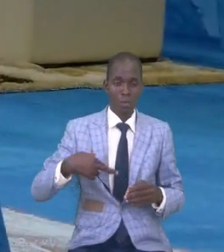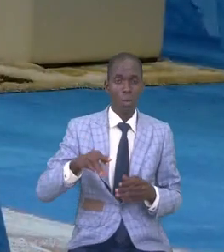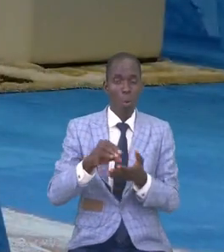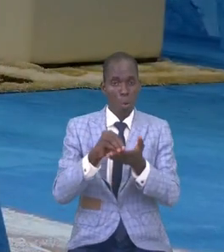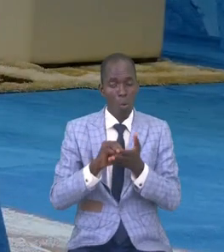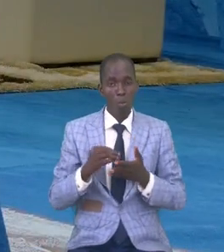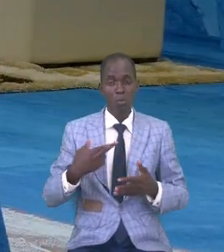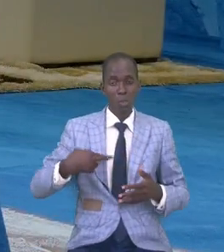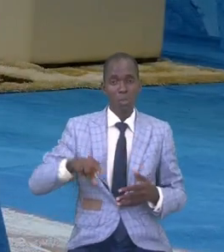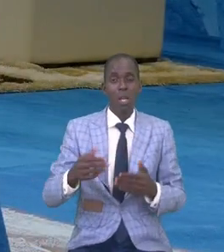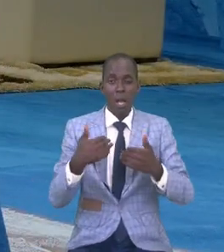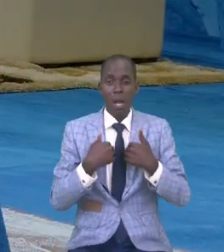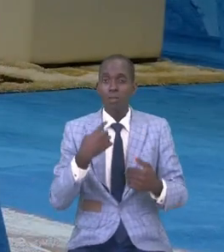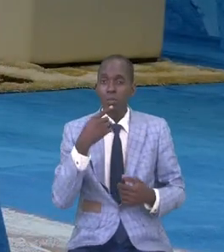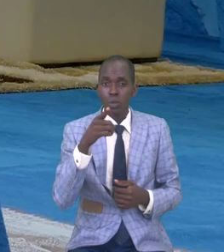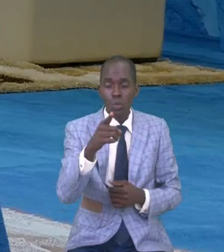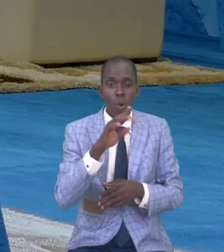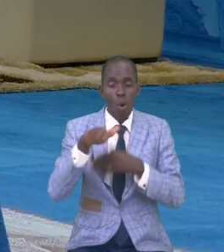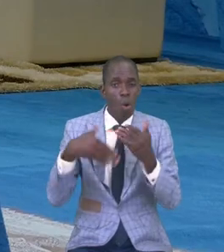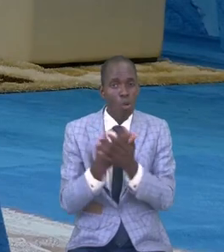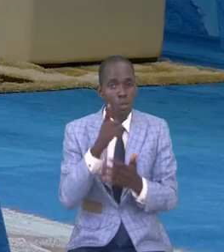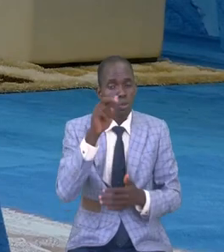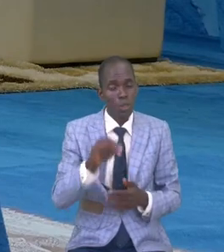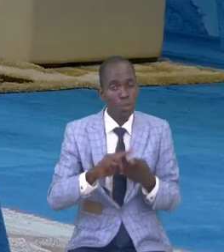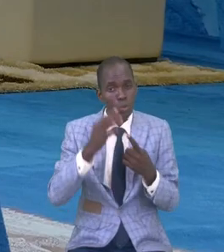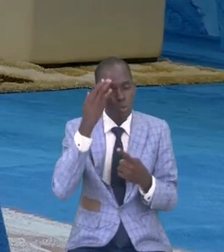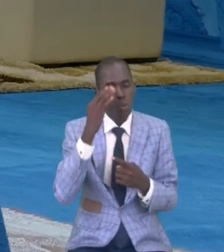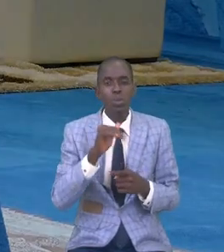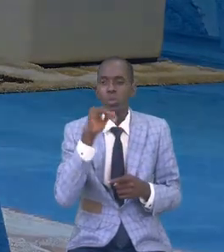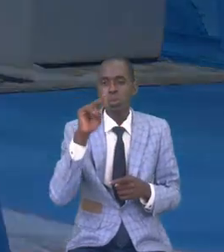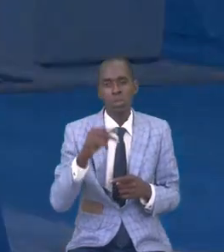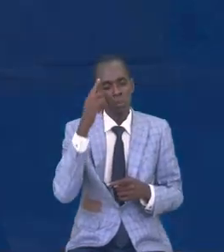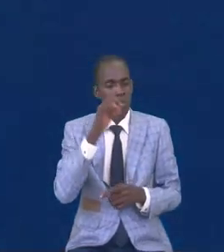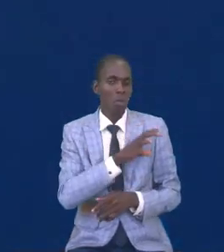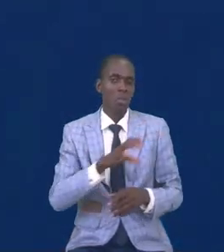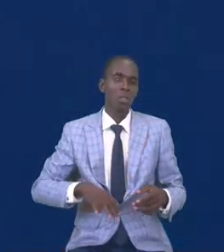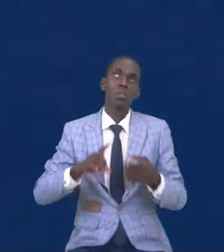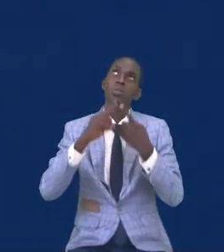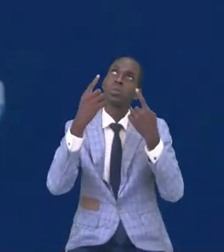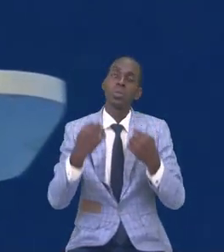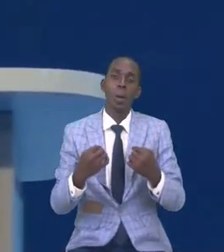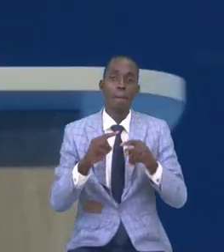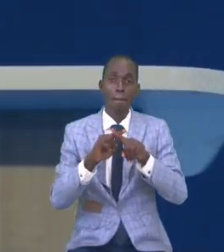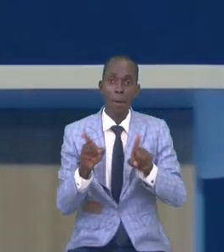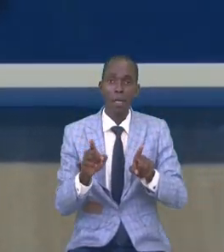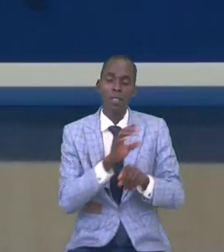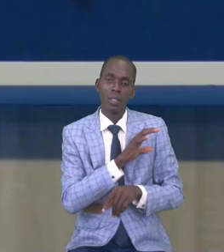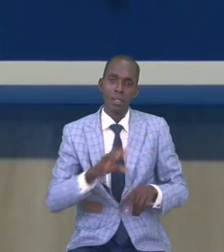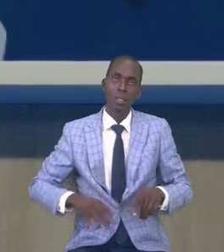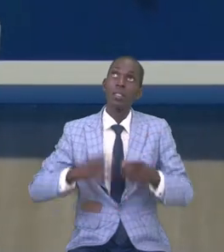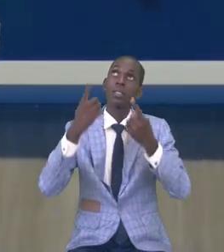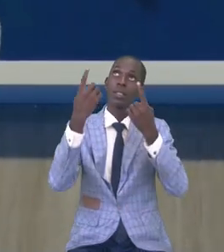had told you everything you needed to know, why would Christ come? Christ came,